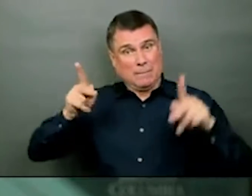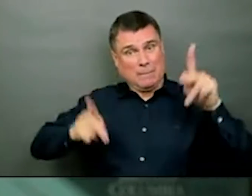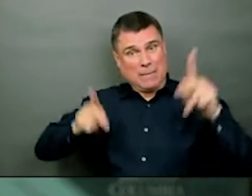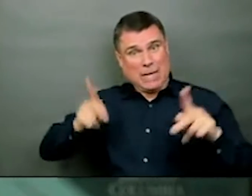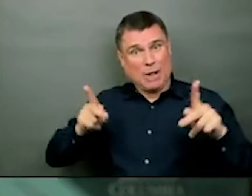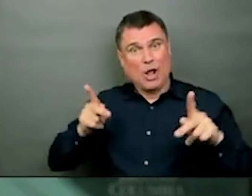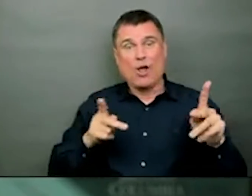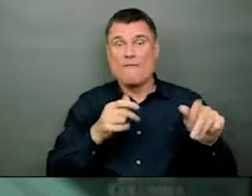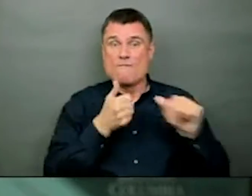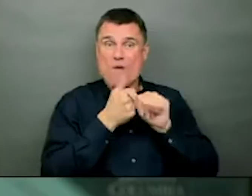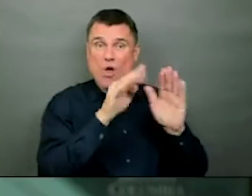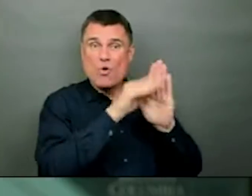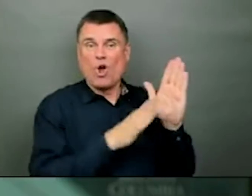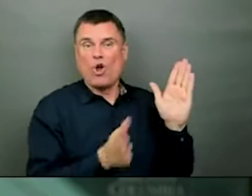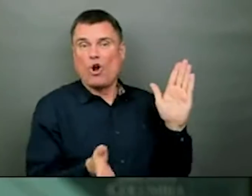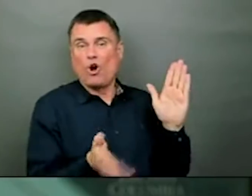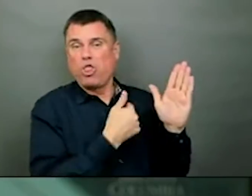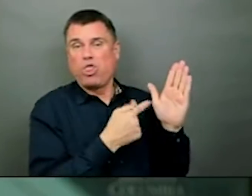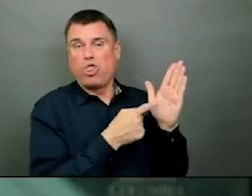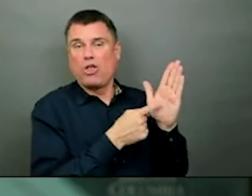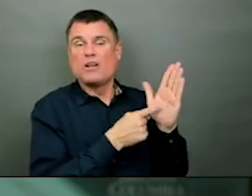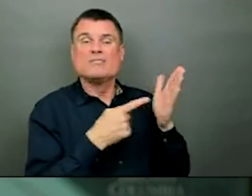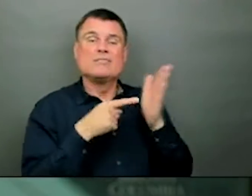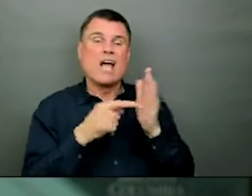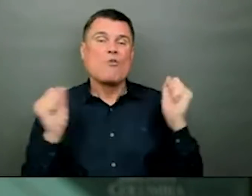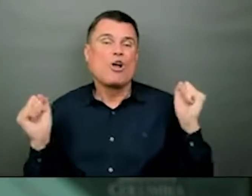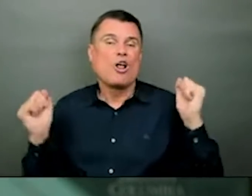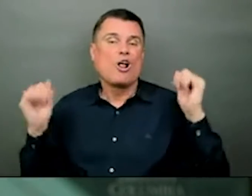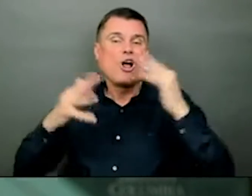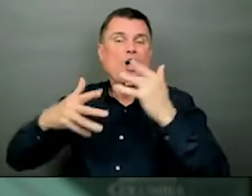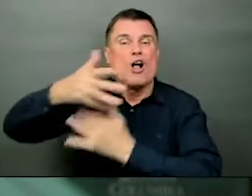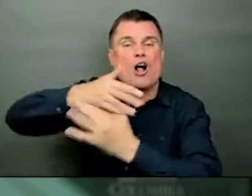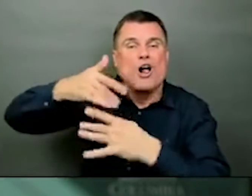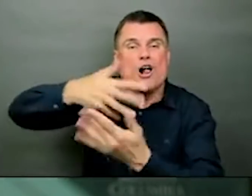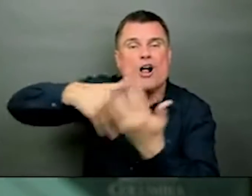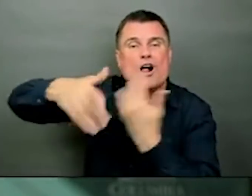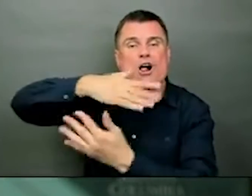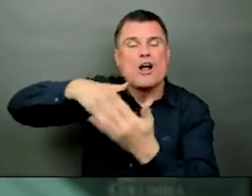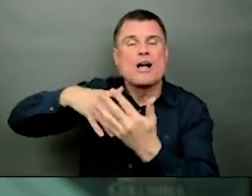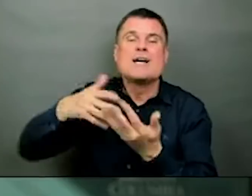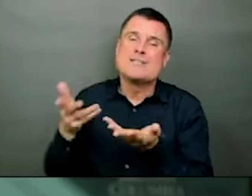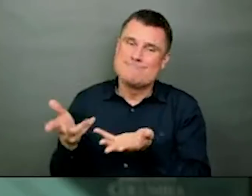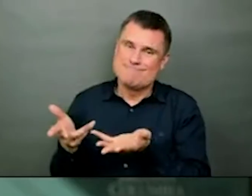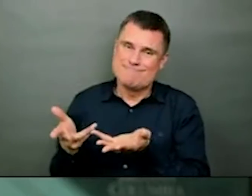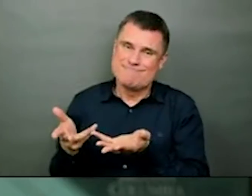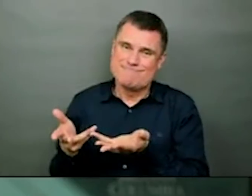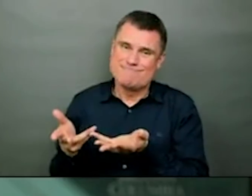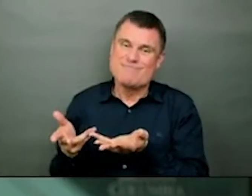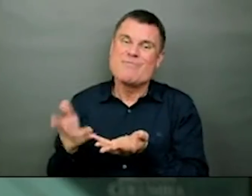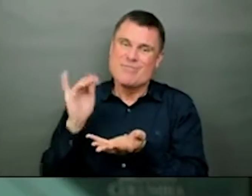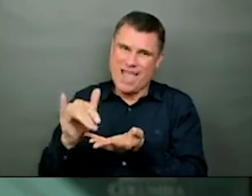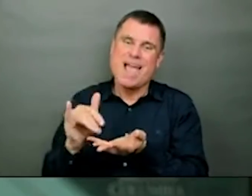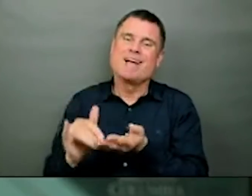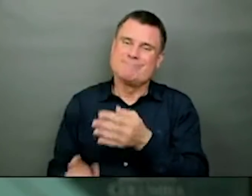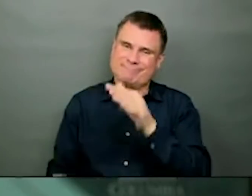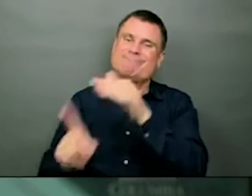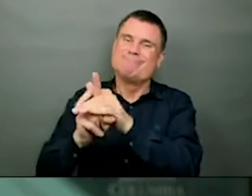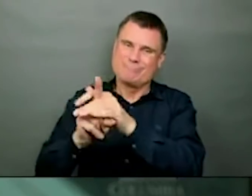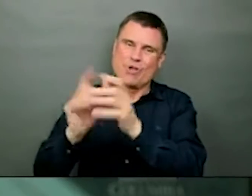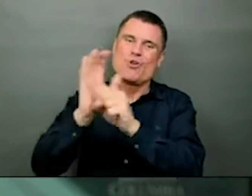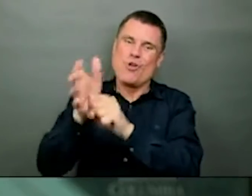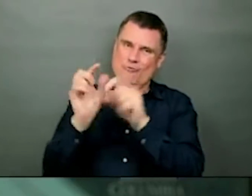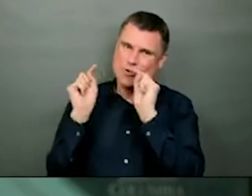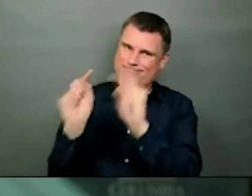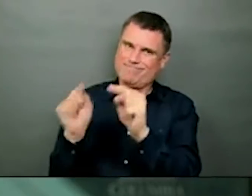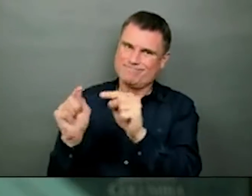following provincial health guidance, and following provincial health rules. And we have to continue to do that, and we really have to commit to it now in this